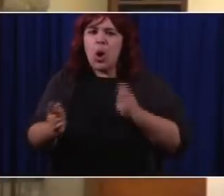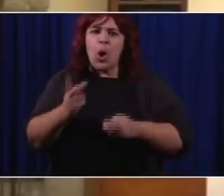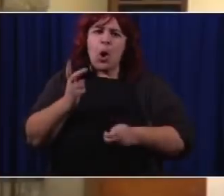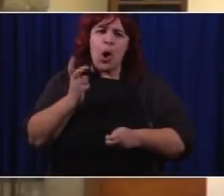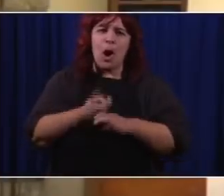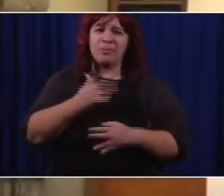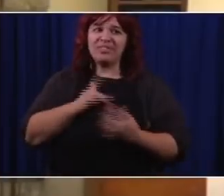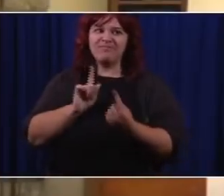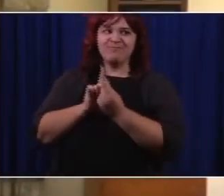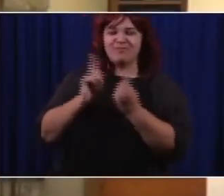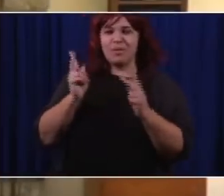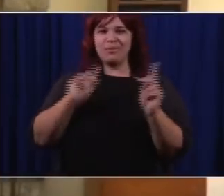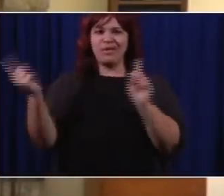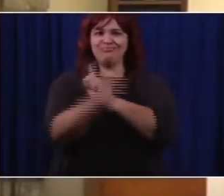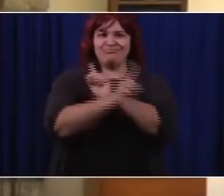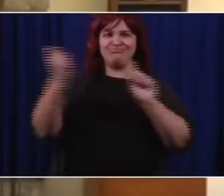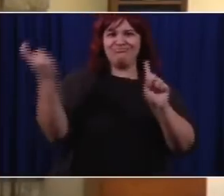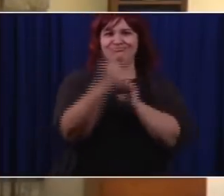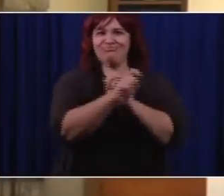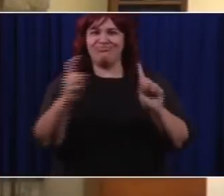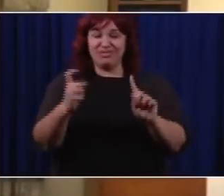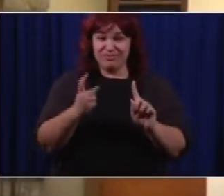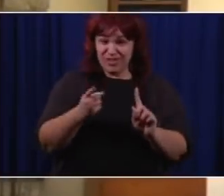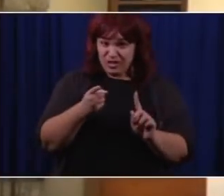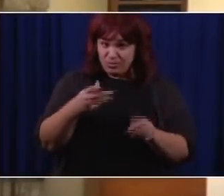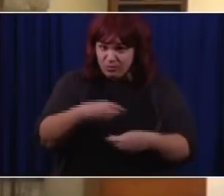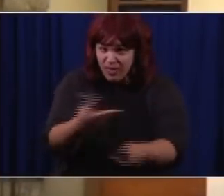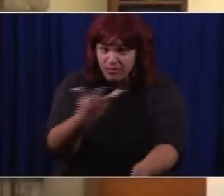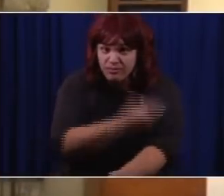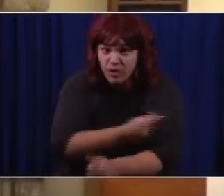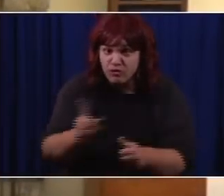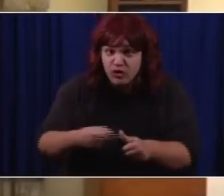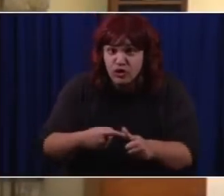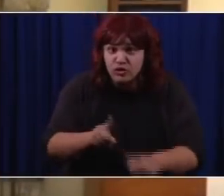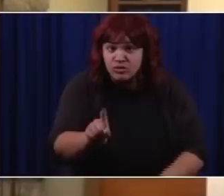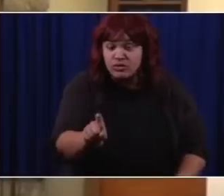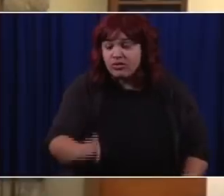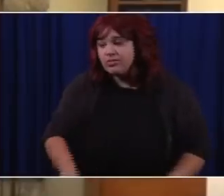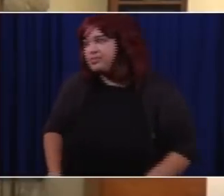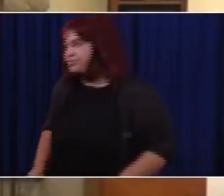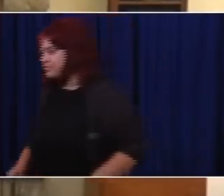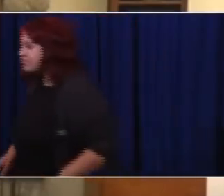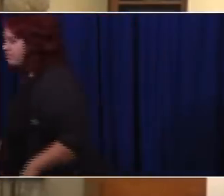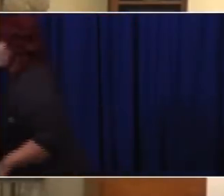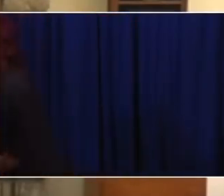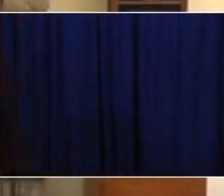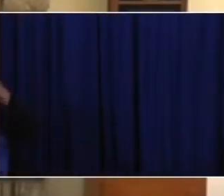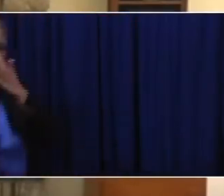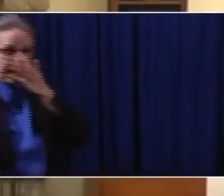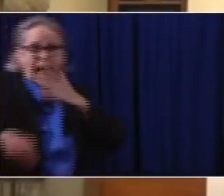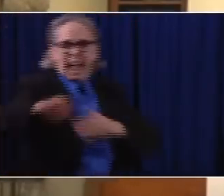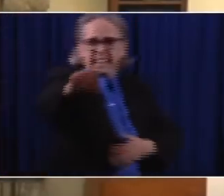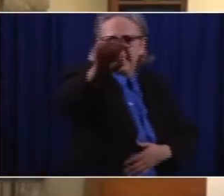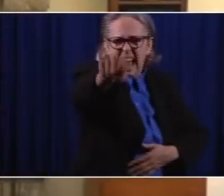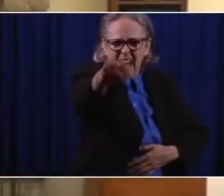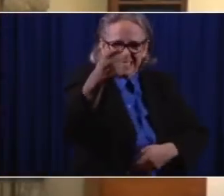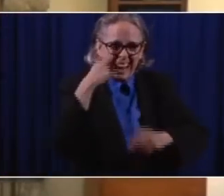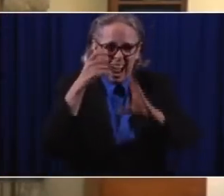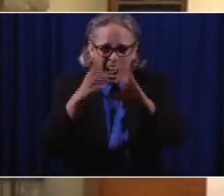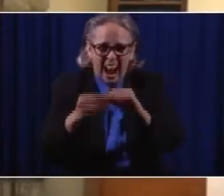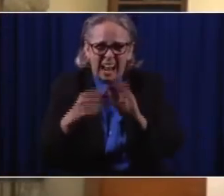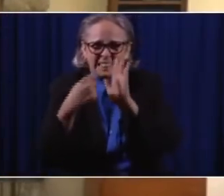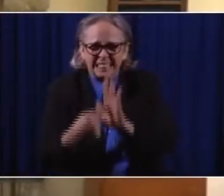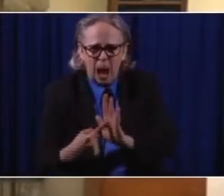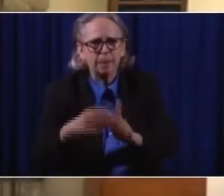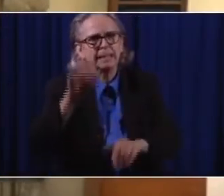we're still going through that process. I know the federal government's still going through that process. Our goal, Marty, is